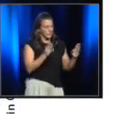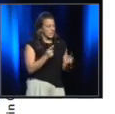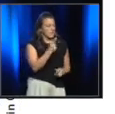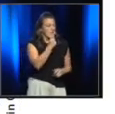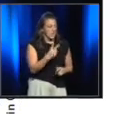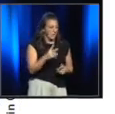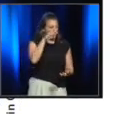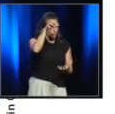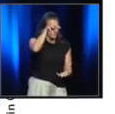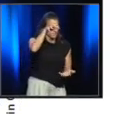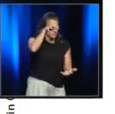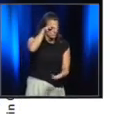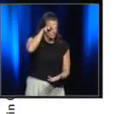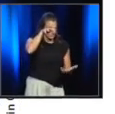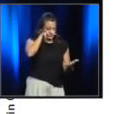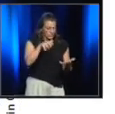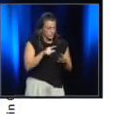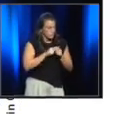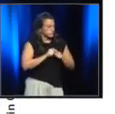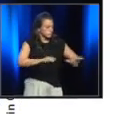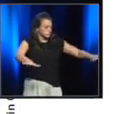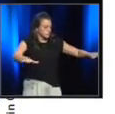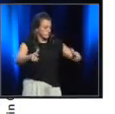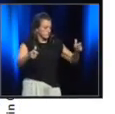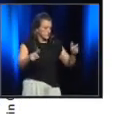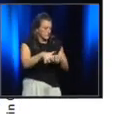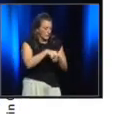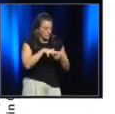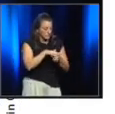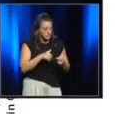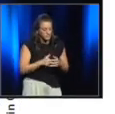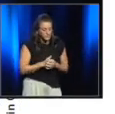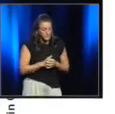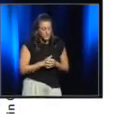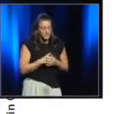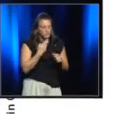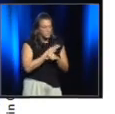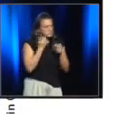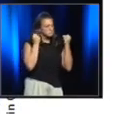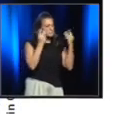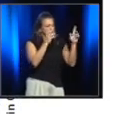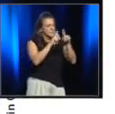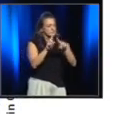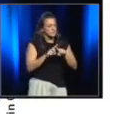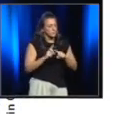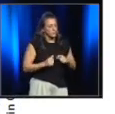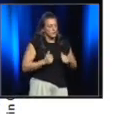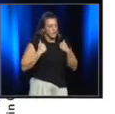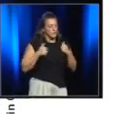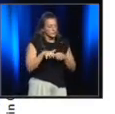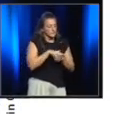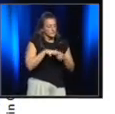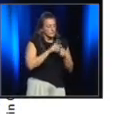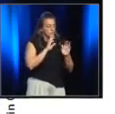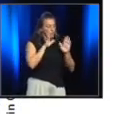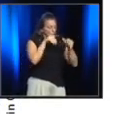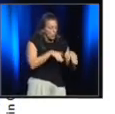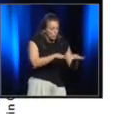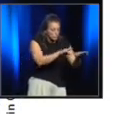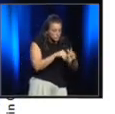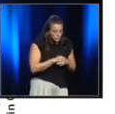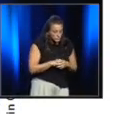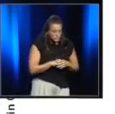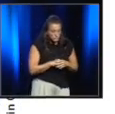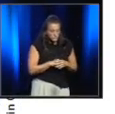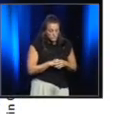They're dispersed incredibly widely. They use a variety of habitats from the deep ocean, from the subantarctic all the way down